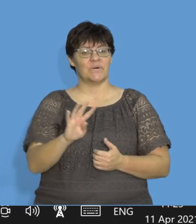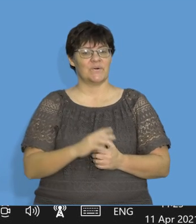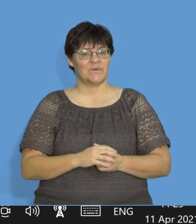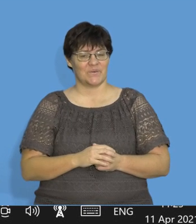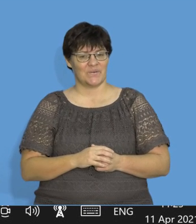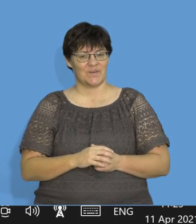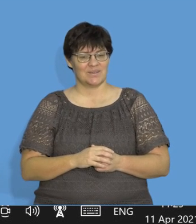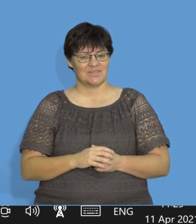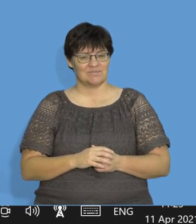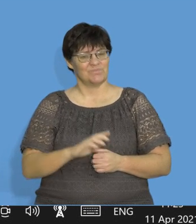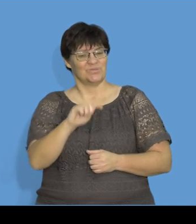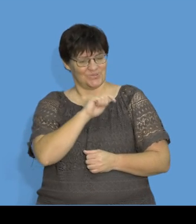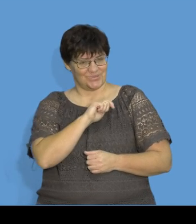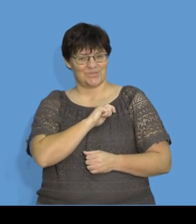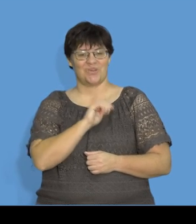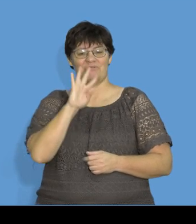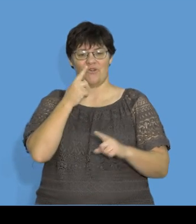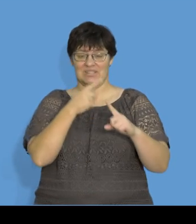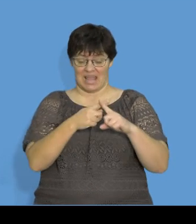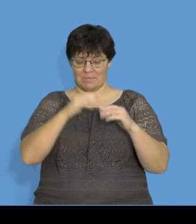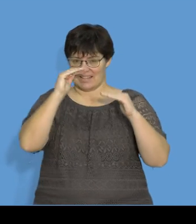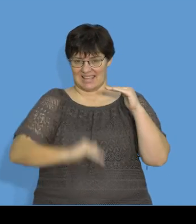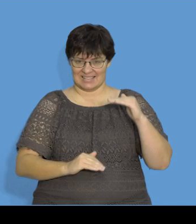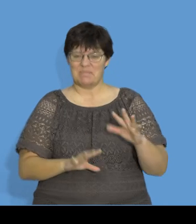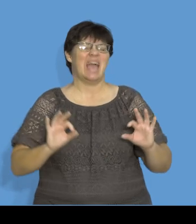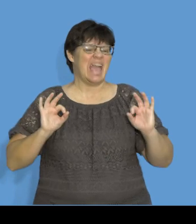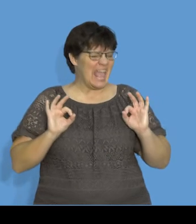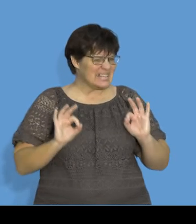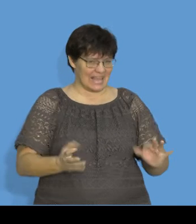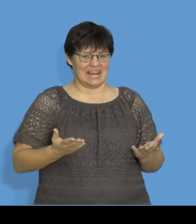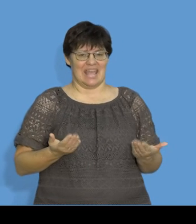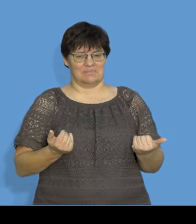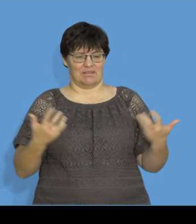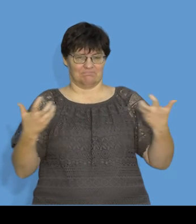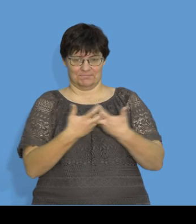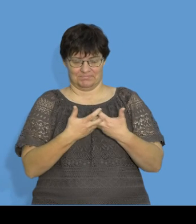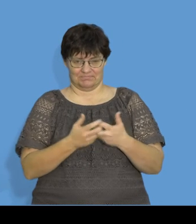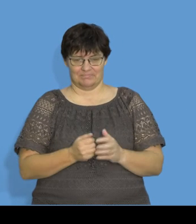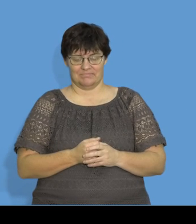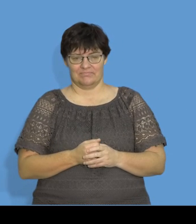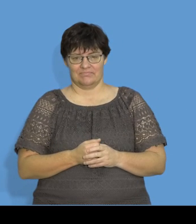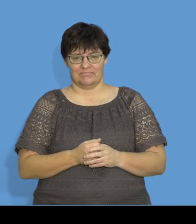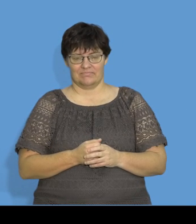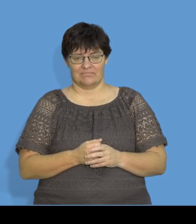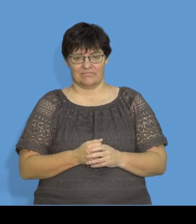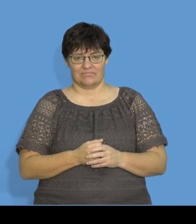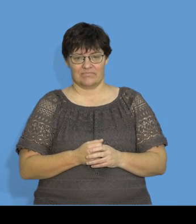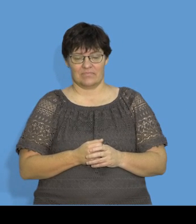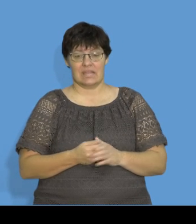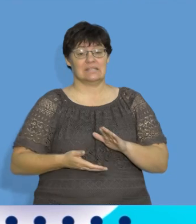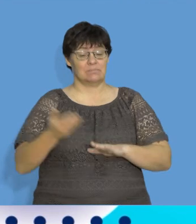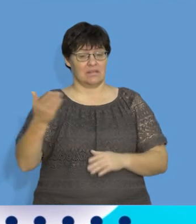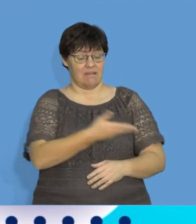I get 4. You can see it's 4. So I got exactly what I was expecting. The velocity